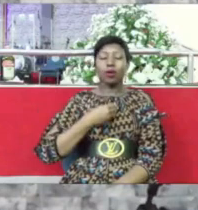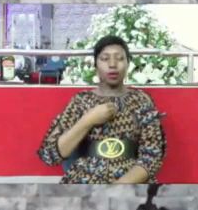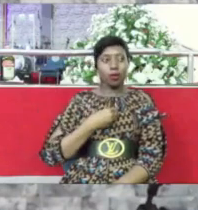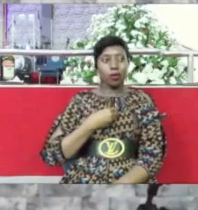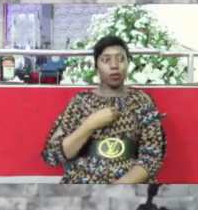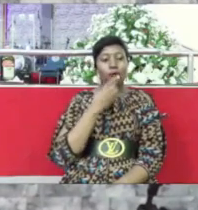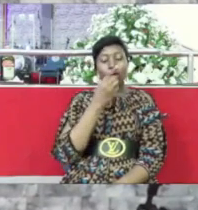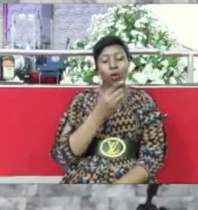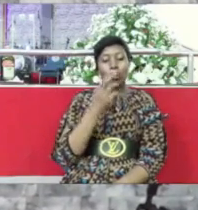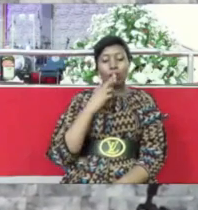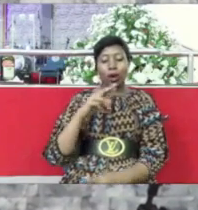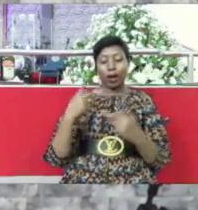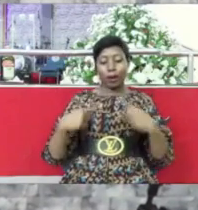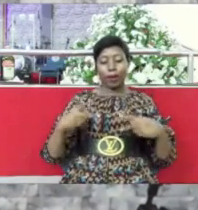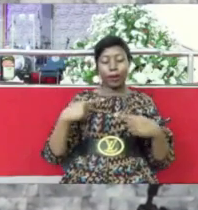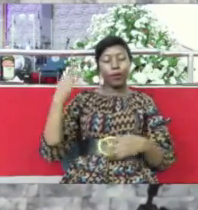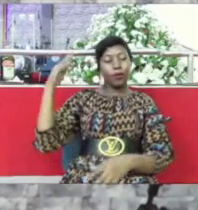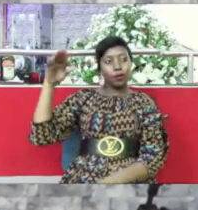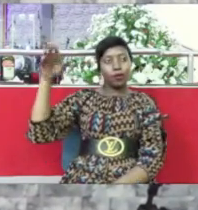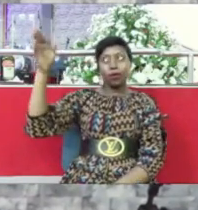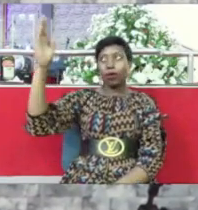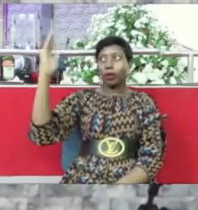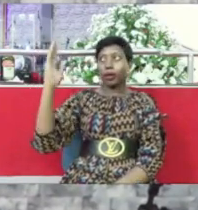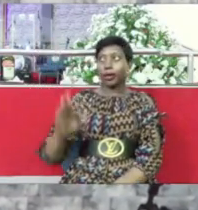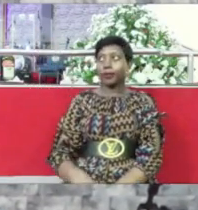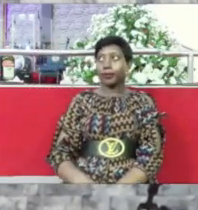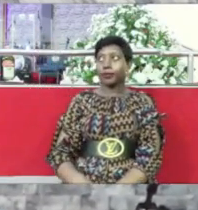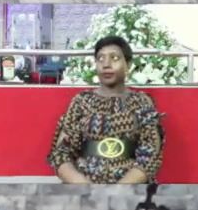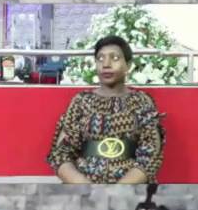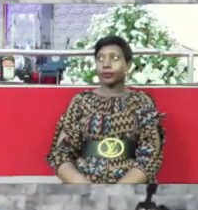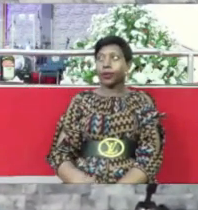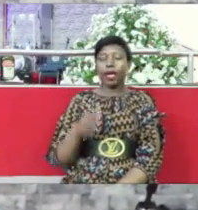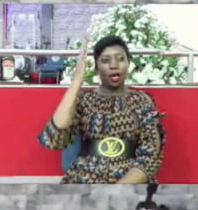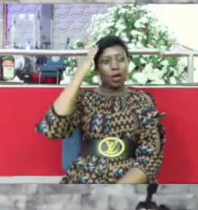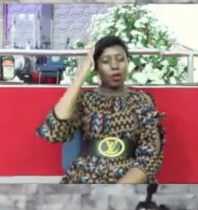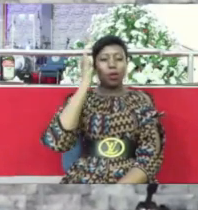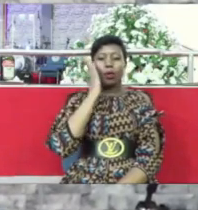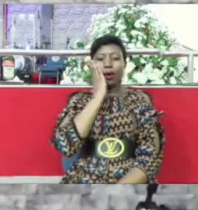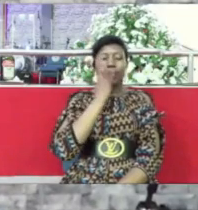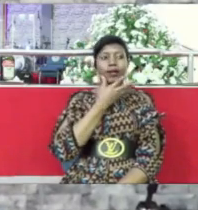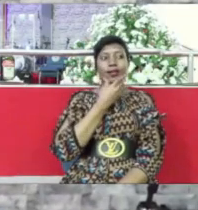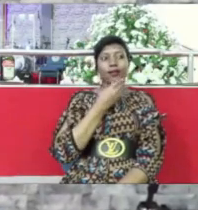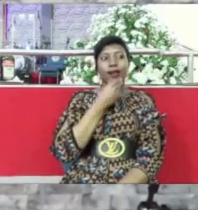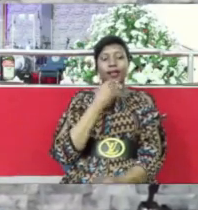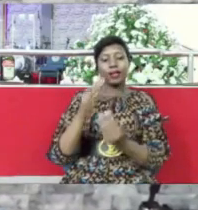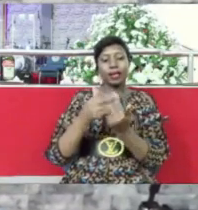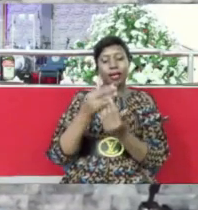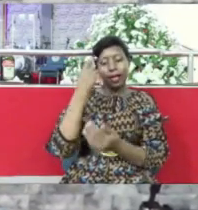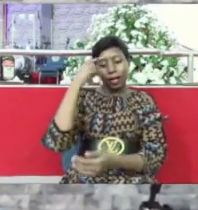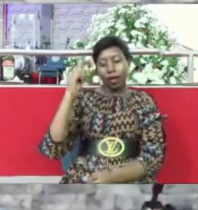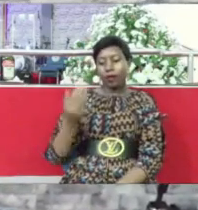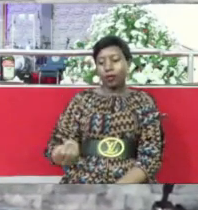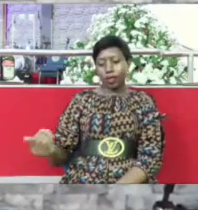people belonging to God. Nyinyi ni watu wa Mungu. You see, mothers and fathers take care of their children. Mama na baba wanashughulikia watoto wao. They